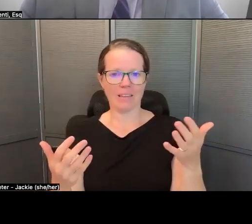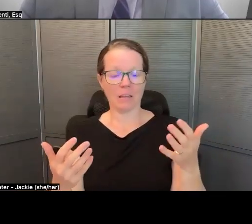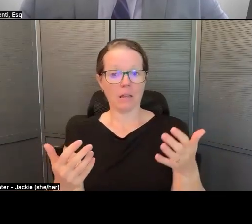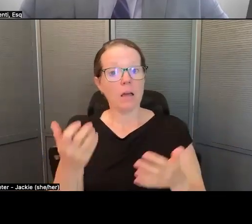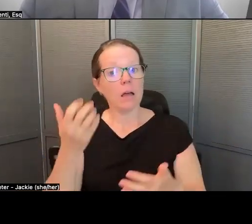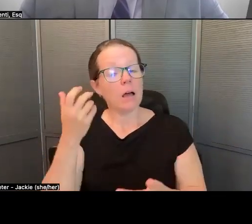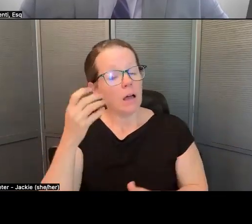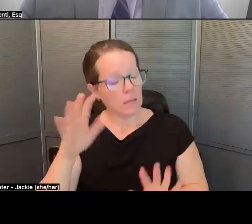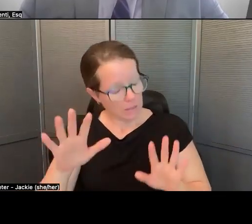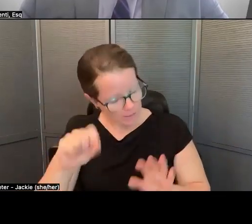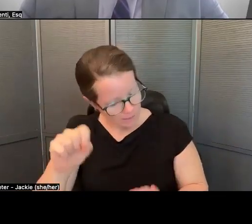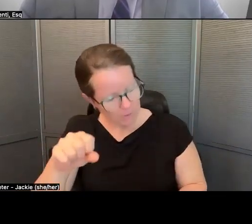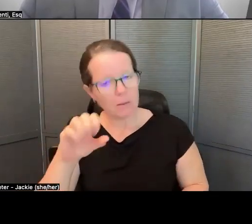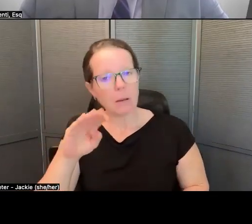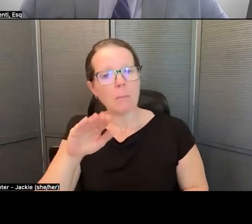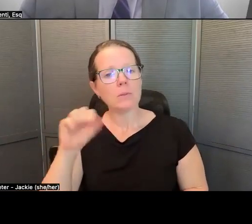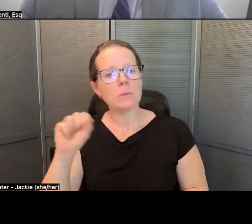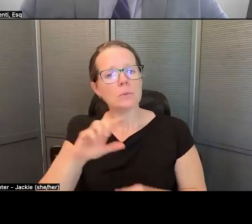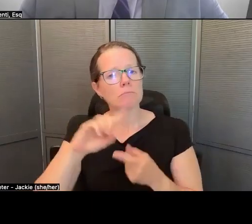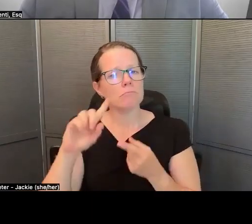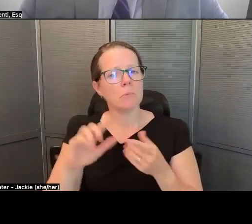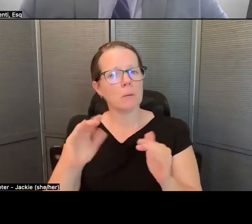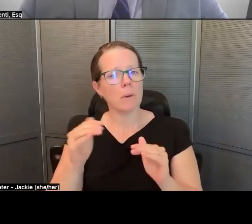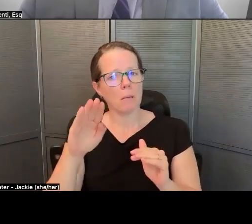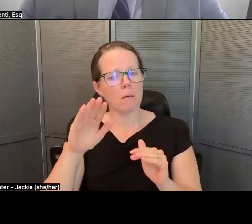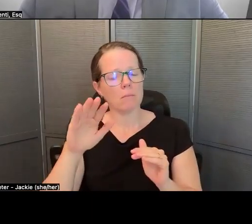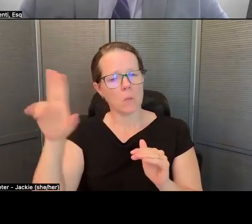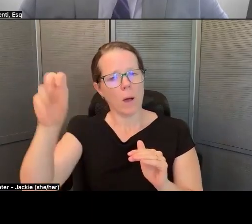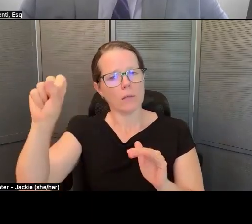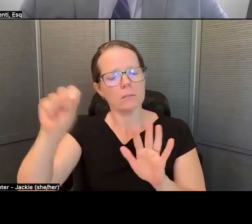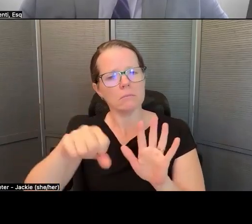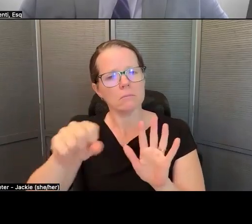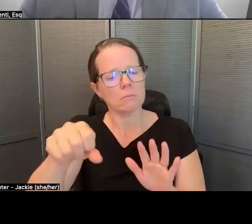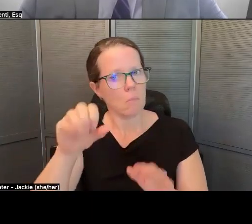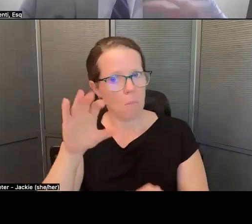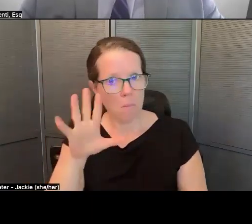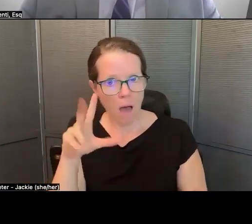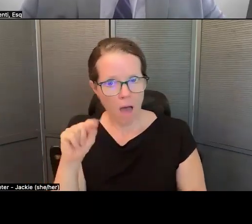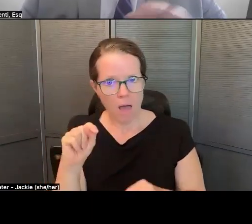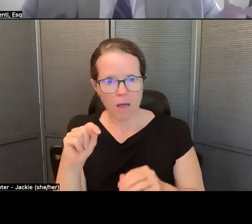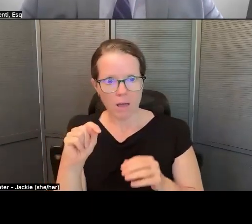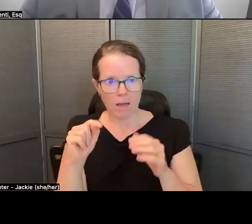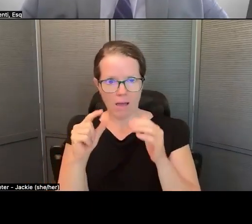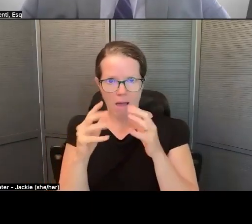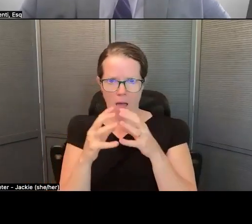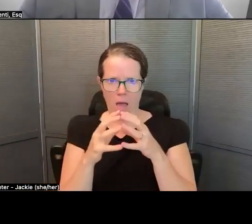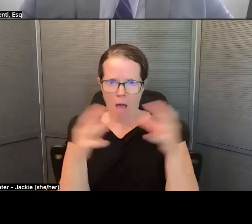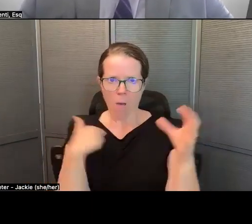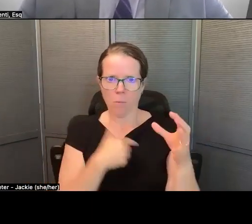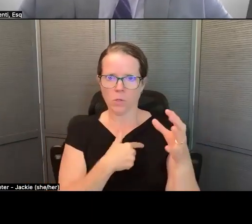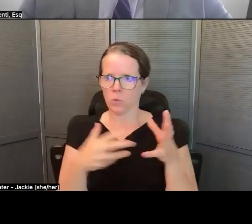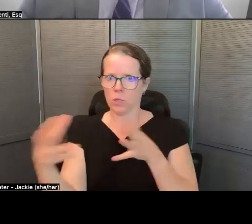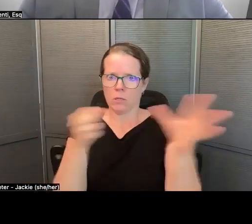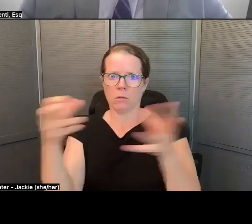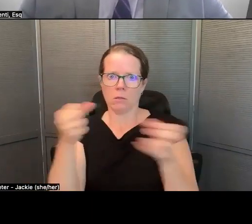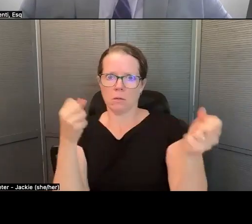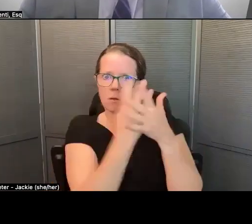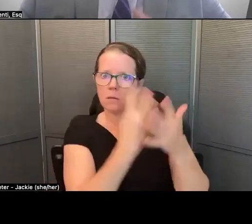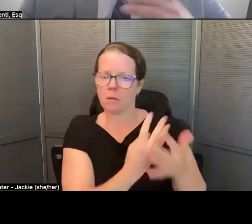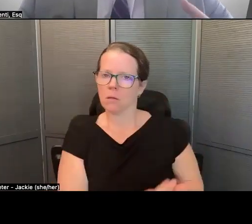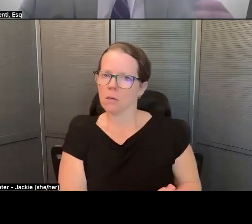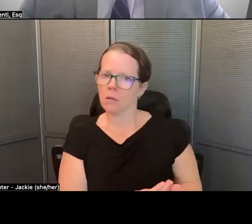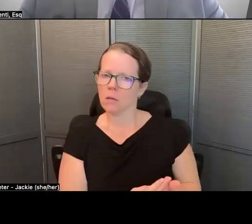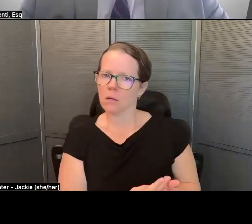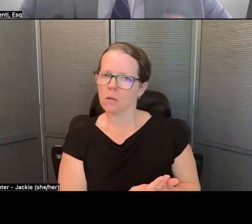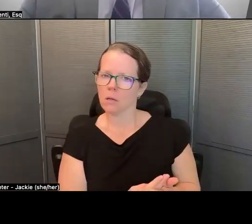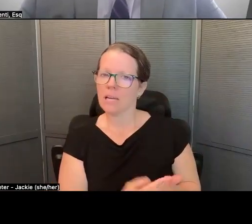Massachusetts, we are still incarcerating at a rate that would make us the leading incarceration country